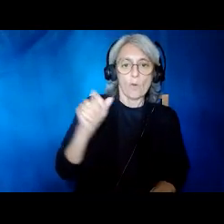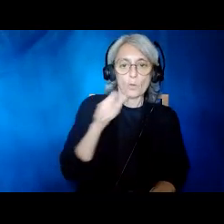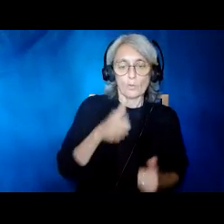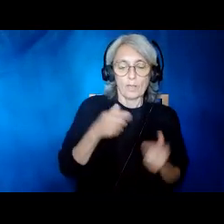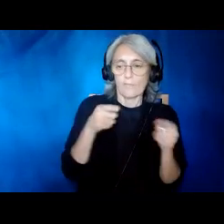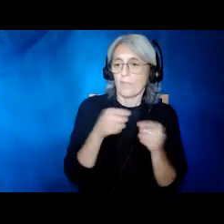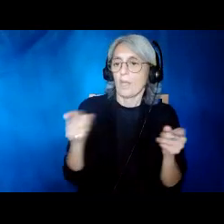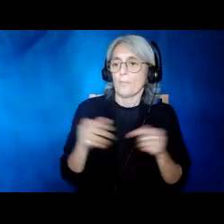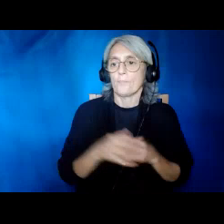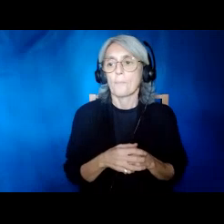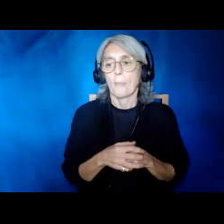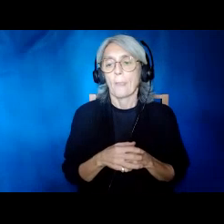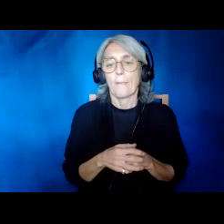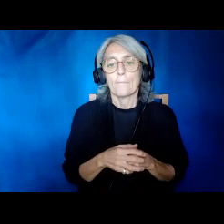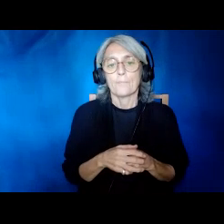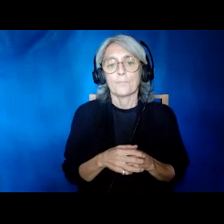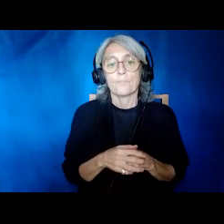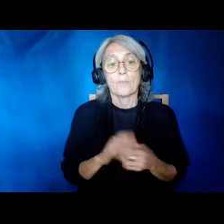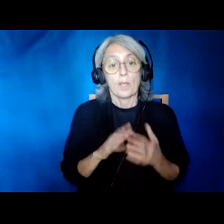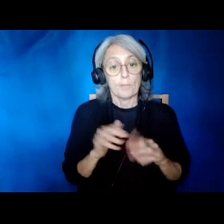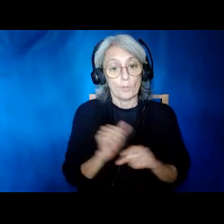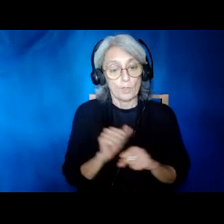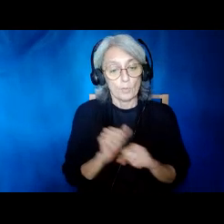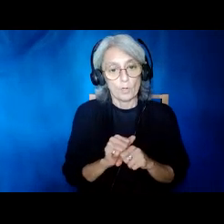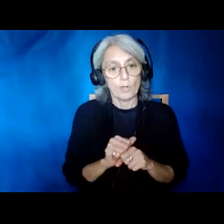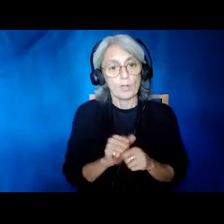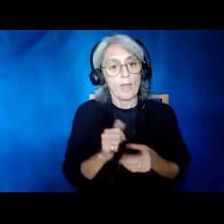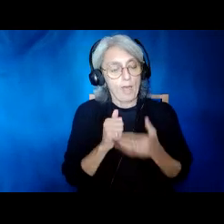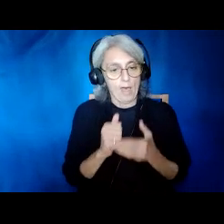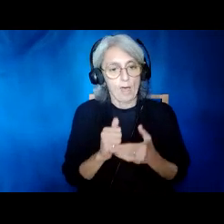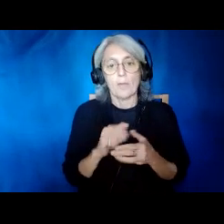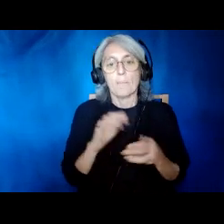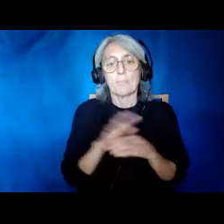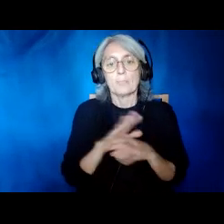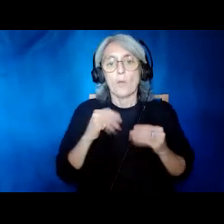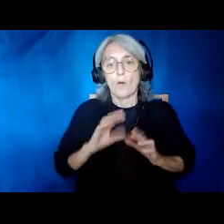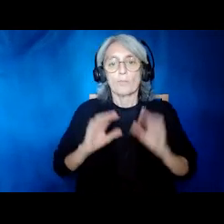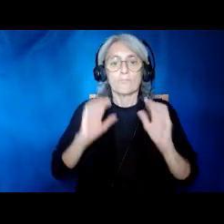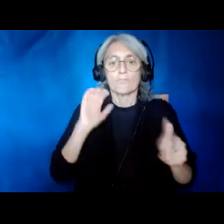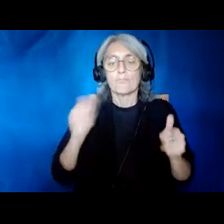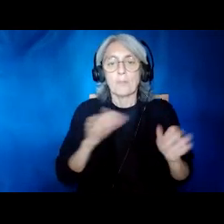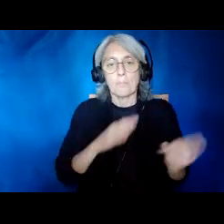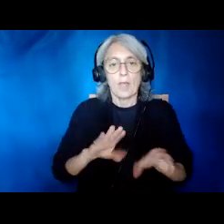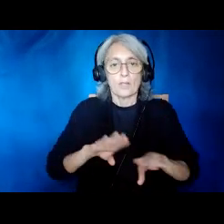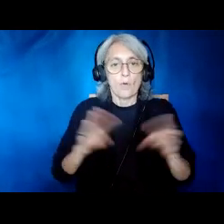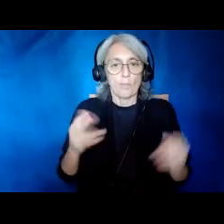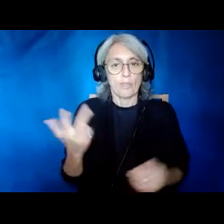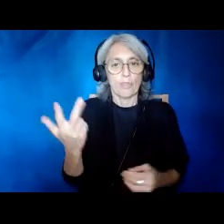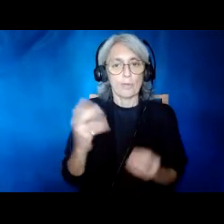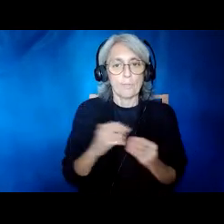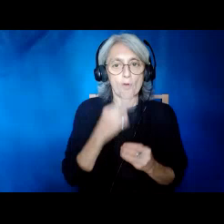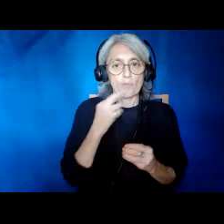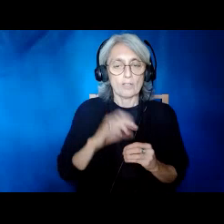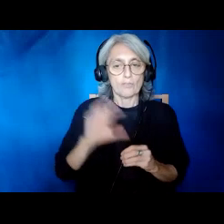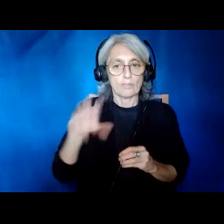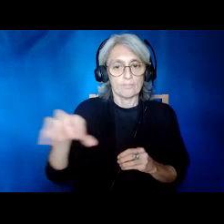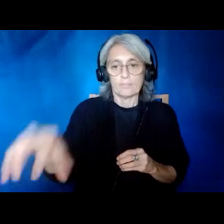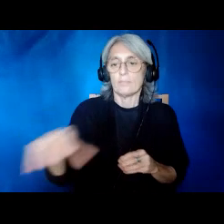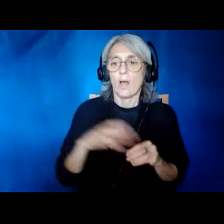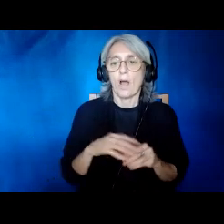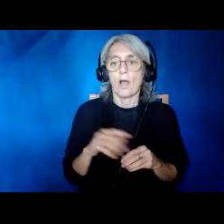has led to local business owners planning to open an additional 3 restaurants along the route. The work of